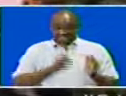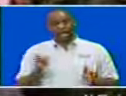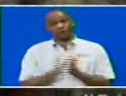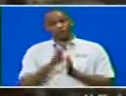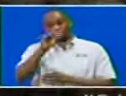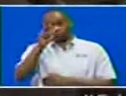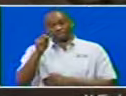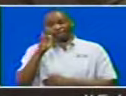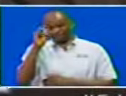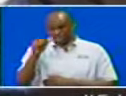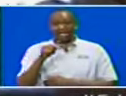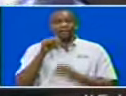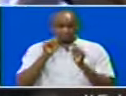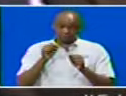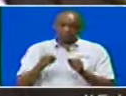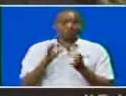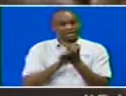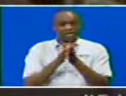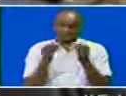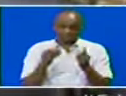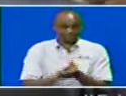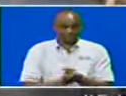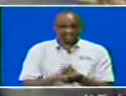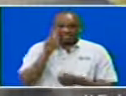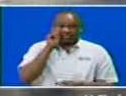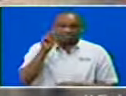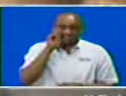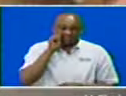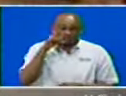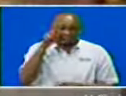wards would remain as is. Timothy Otieno,